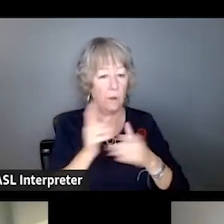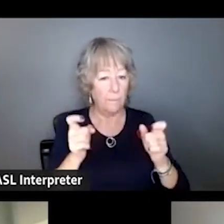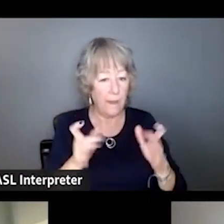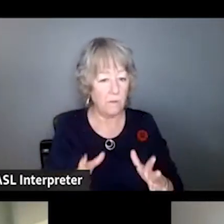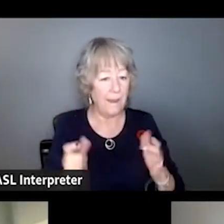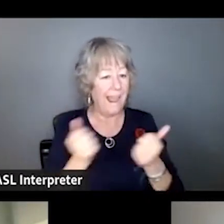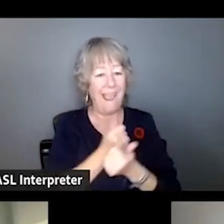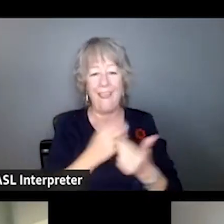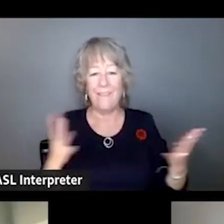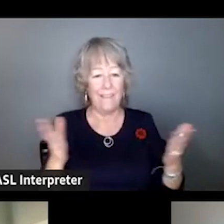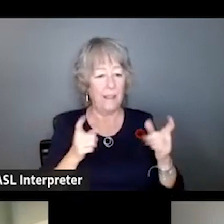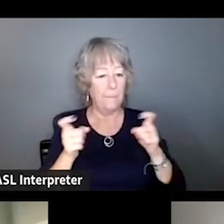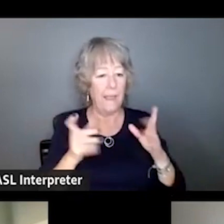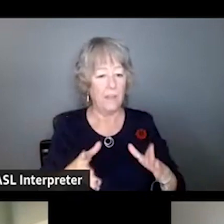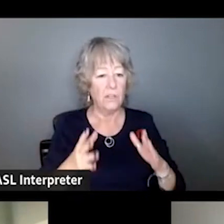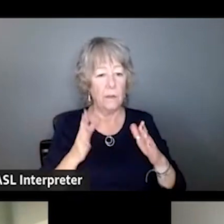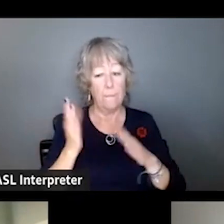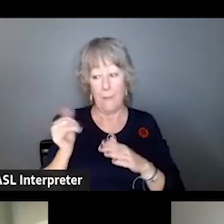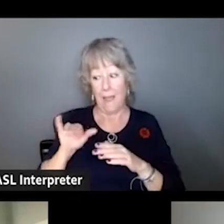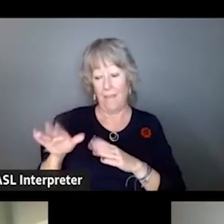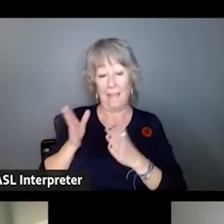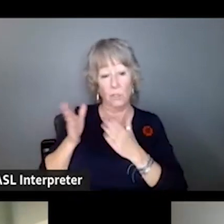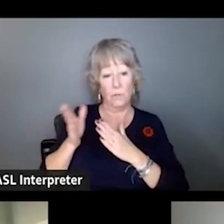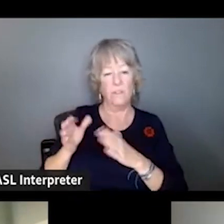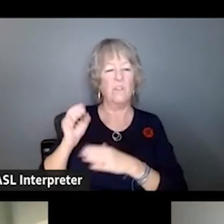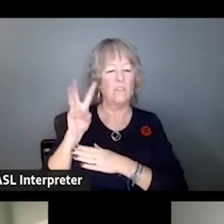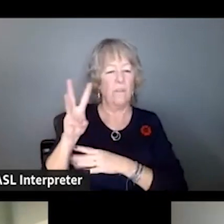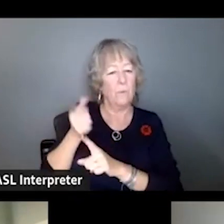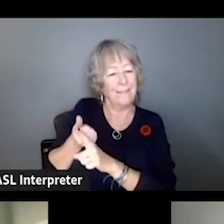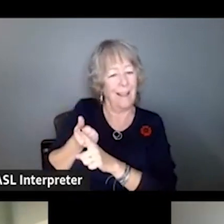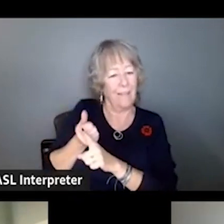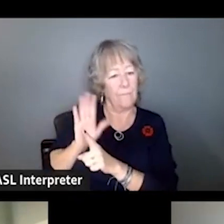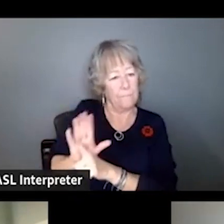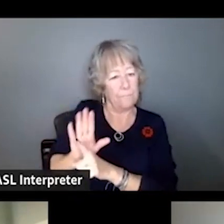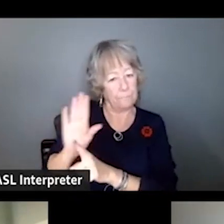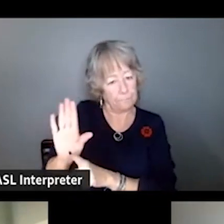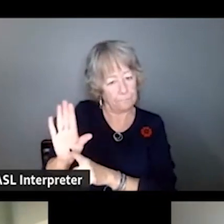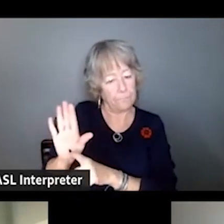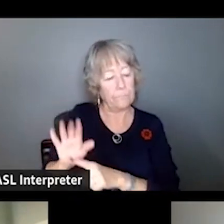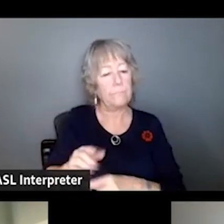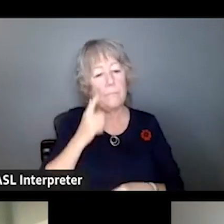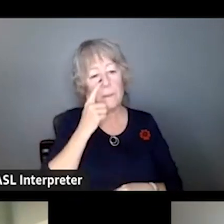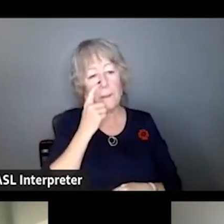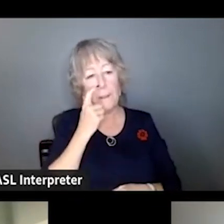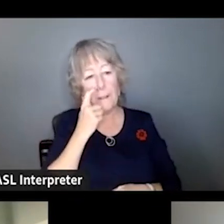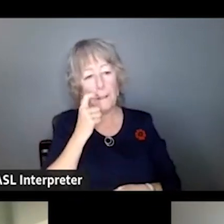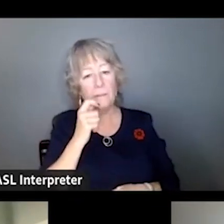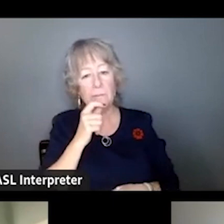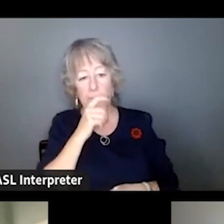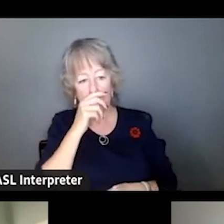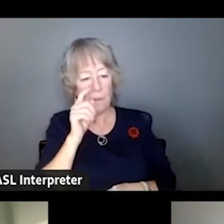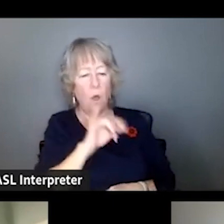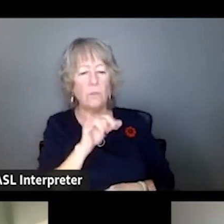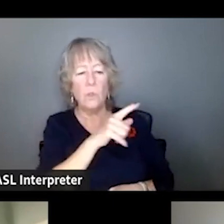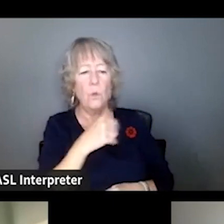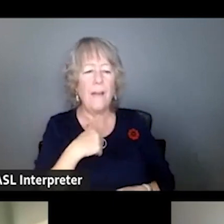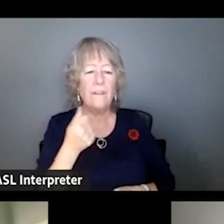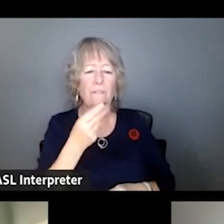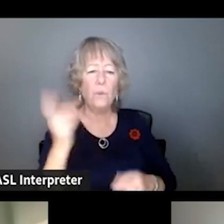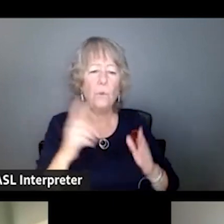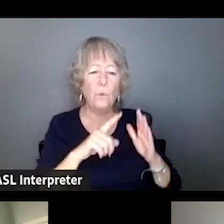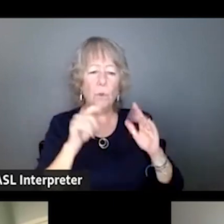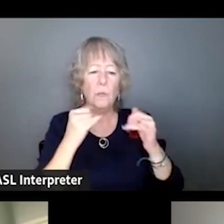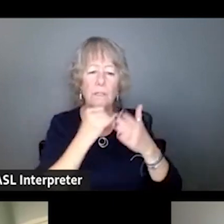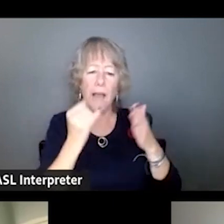managed by the service itself or by the software itself. And that's you've got a few diagrams you said you wanted to share